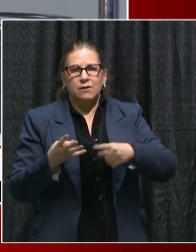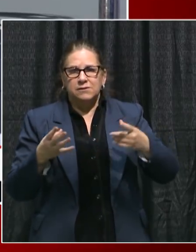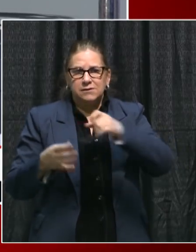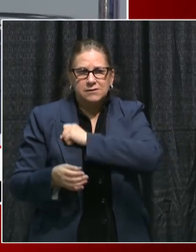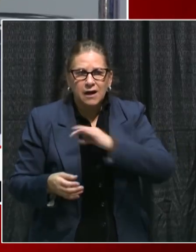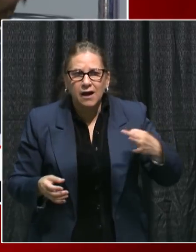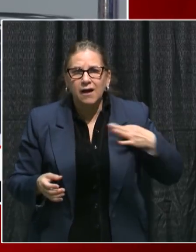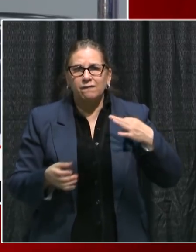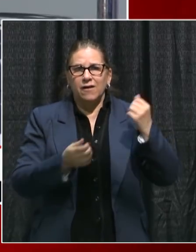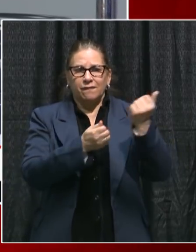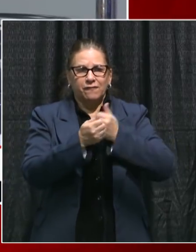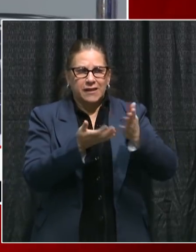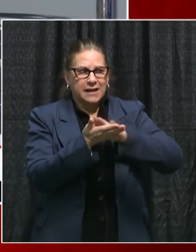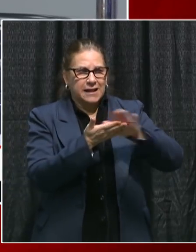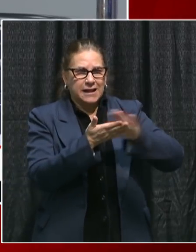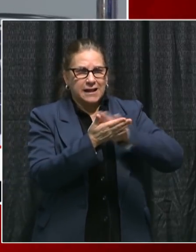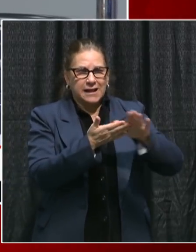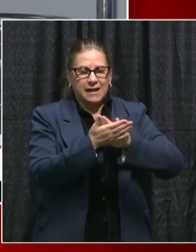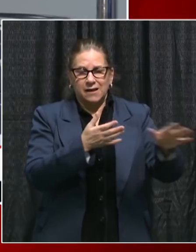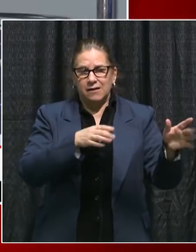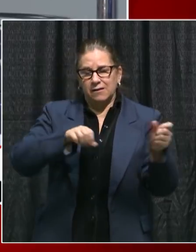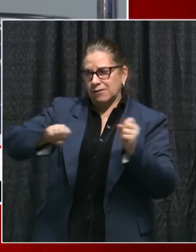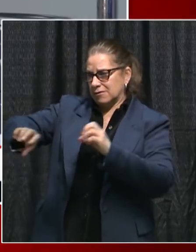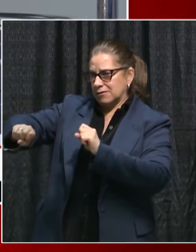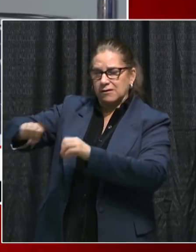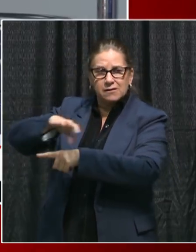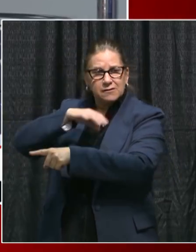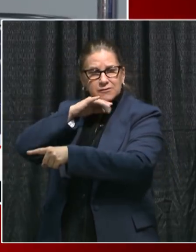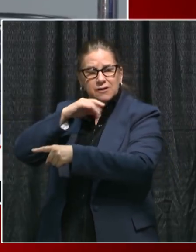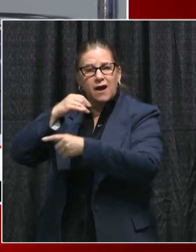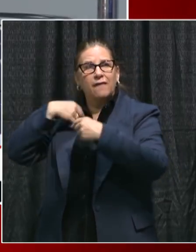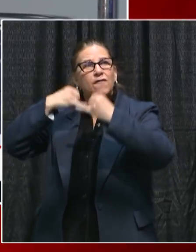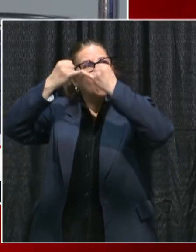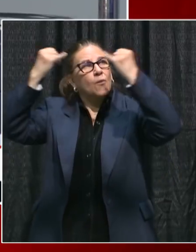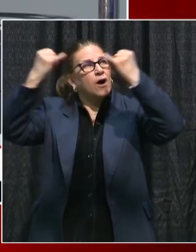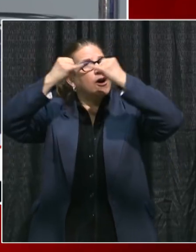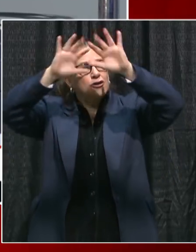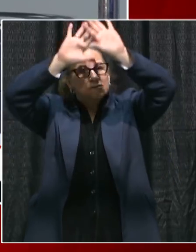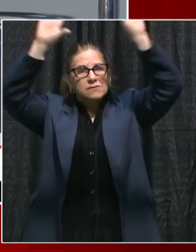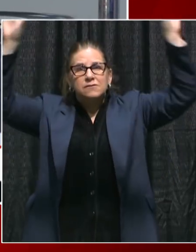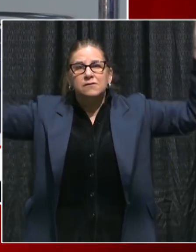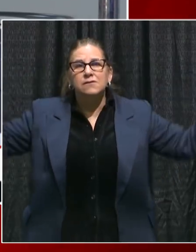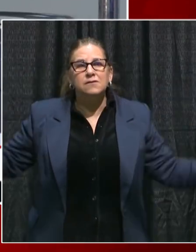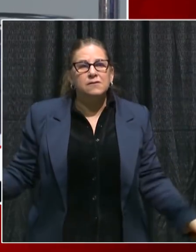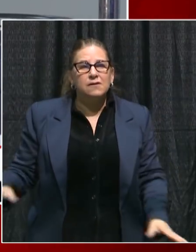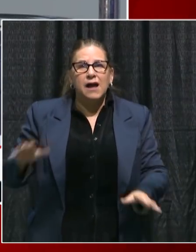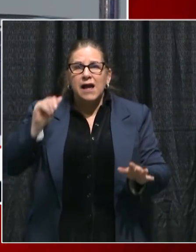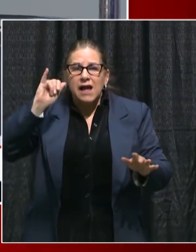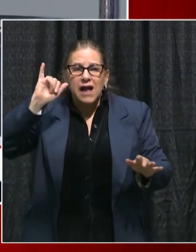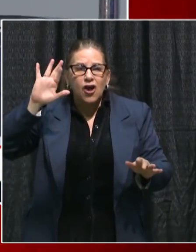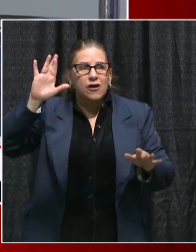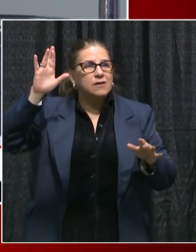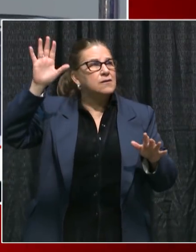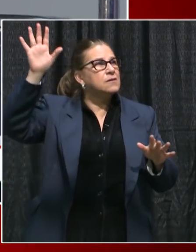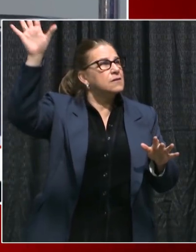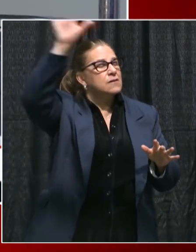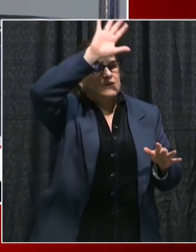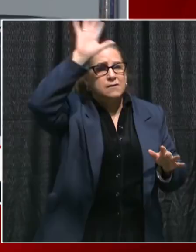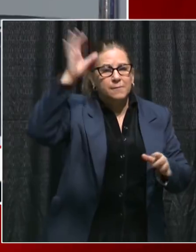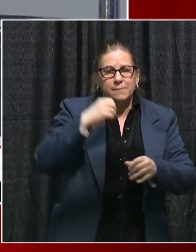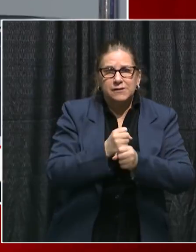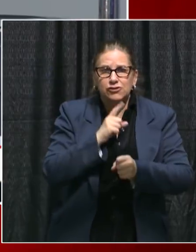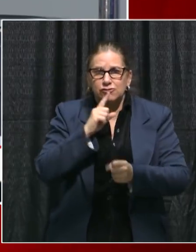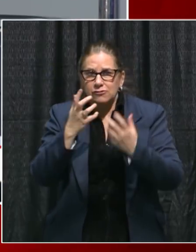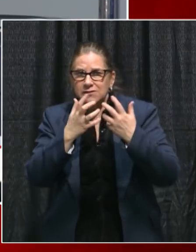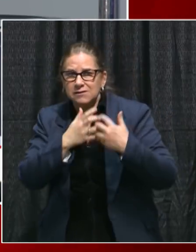these big silver ducts that are above us, all the wiring, that's all to be able to make sure we're taking care of those 2 different pressures. Extra capability, it was on a slide, but I'll